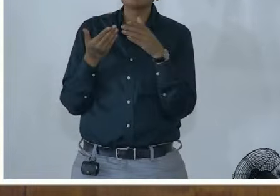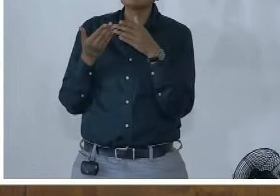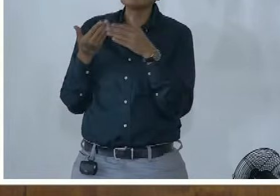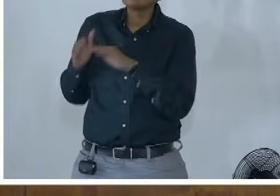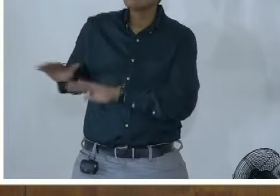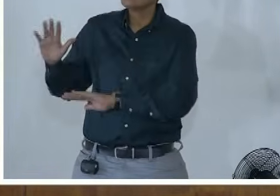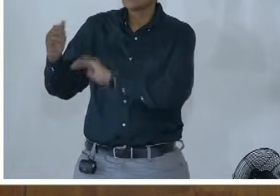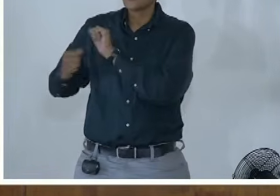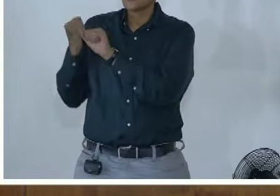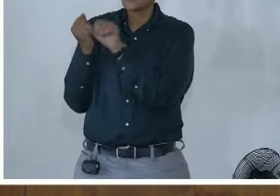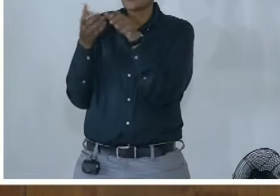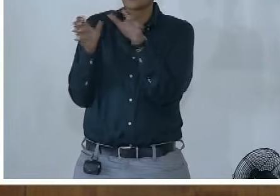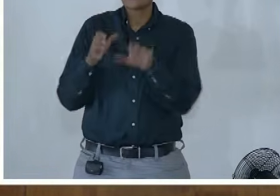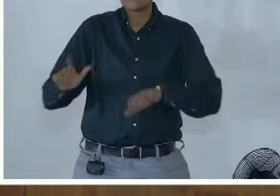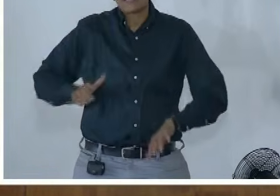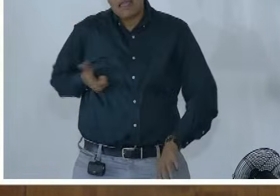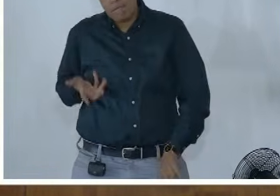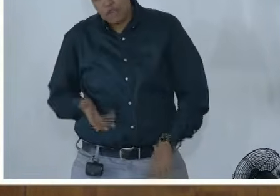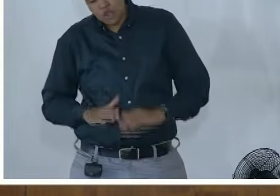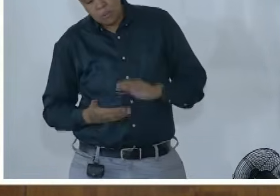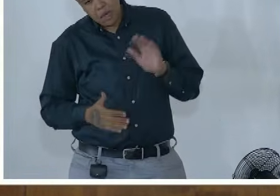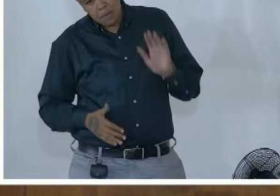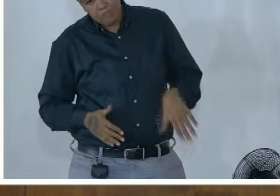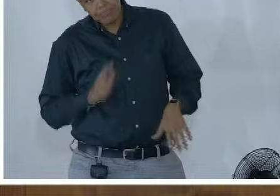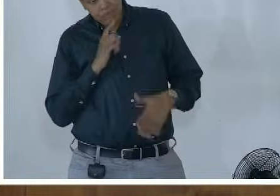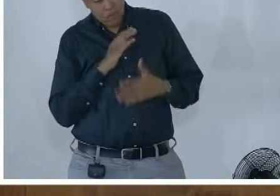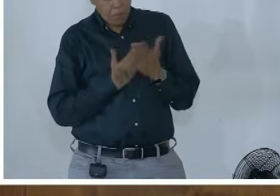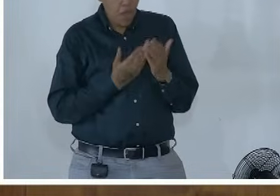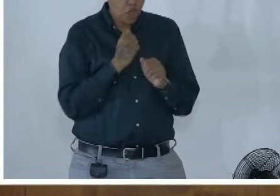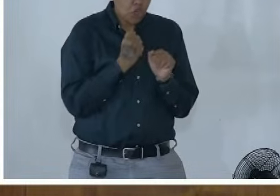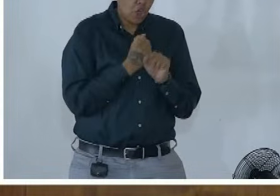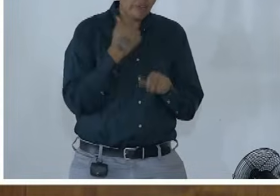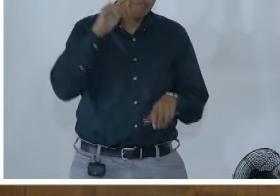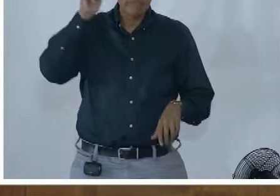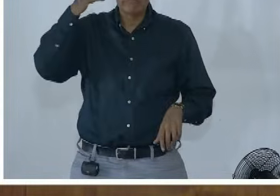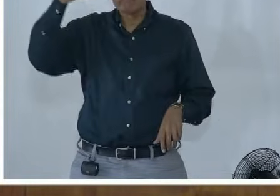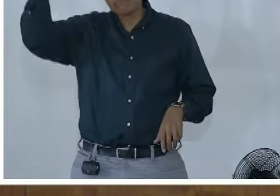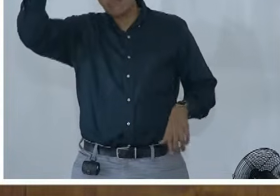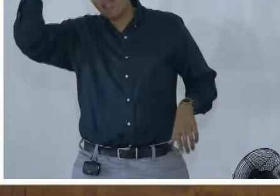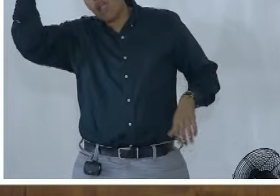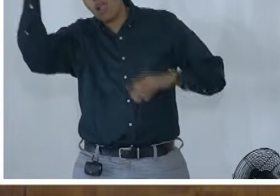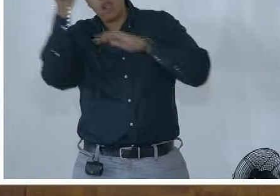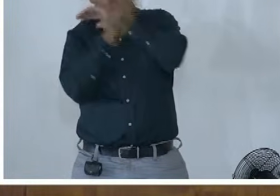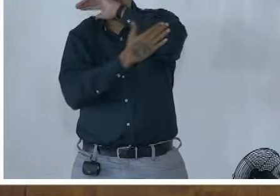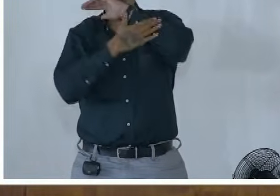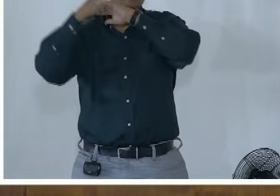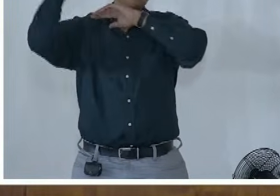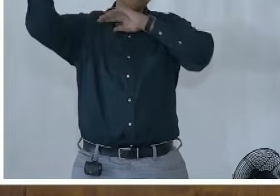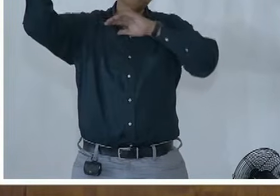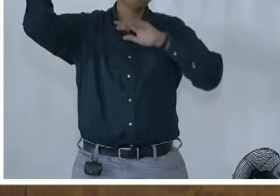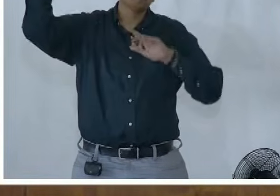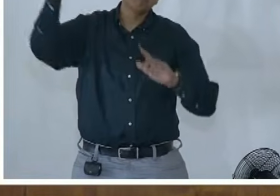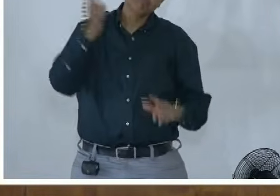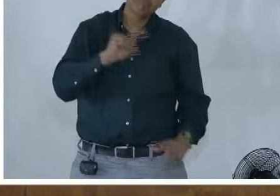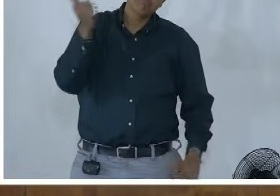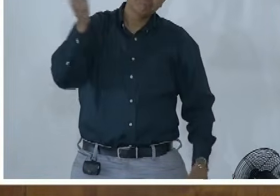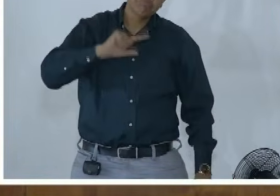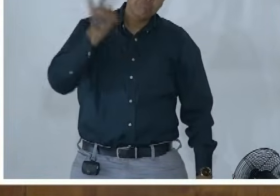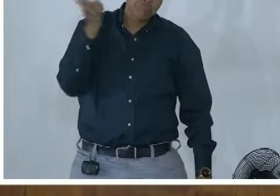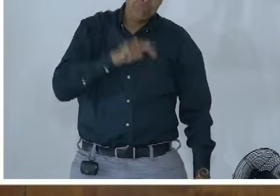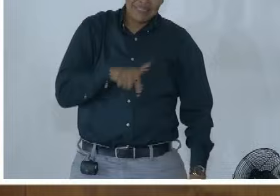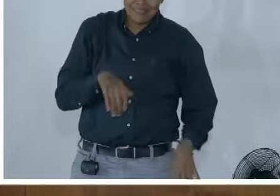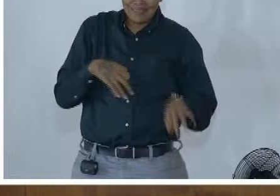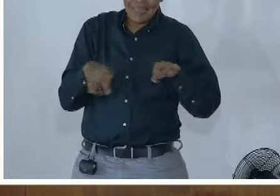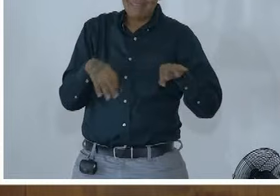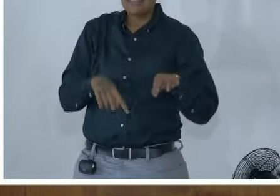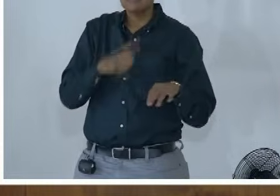year into living here in Jamaica for part of the year and another part in another jurisdiction. By this definition, we